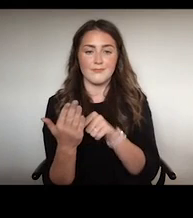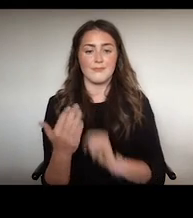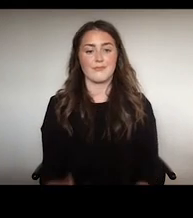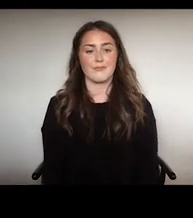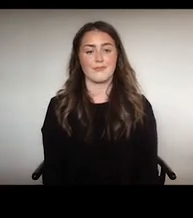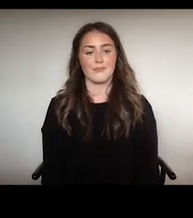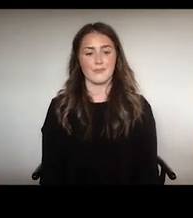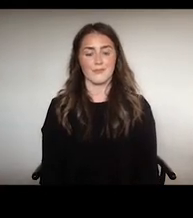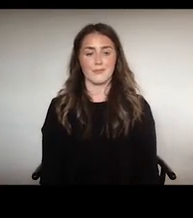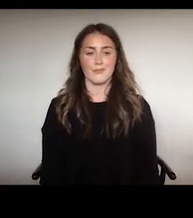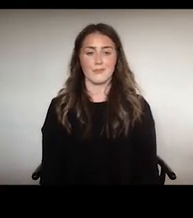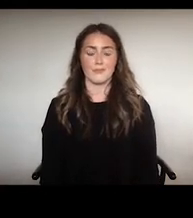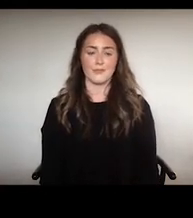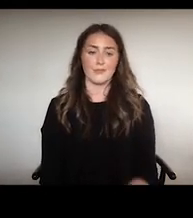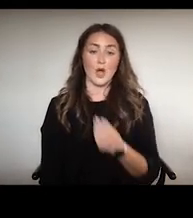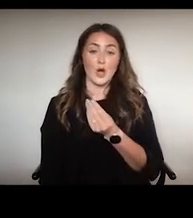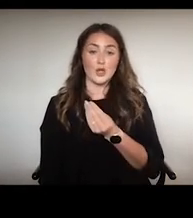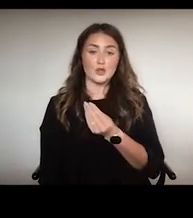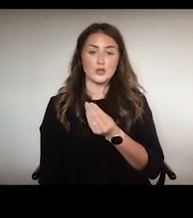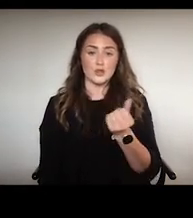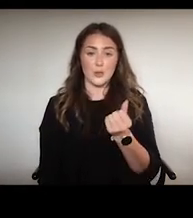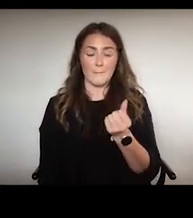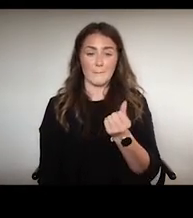in our ward impact summaries.